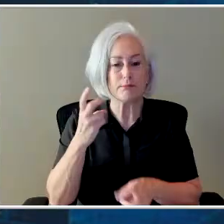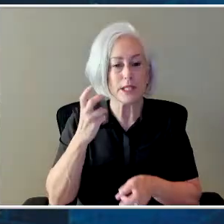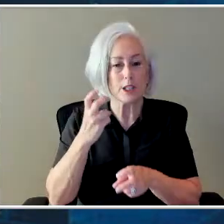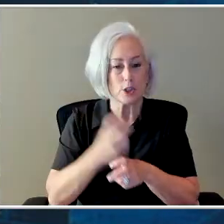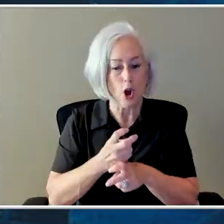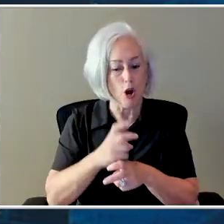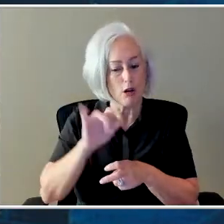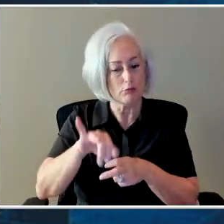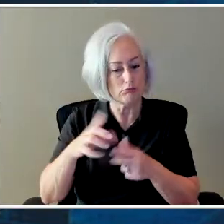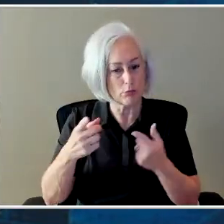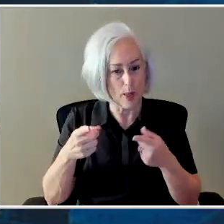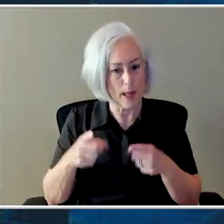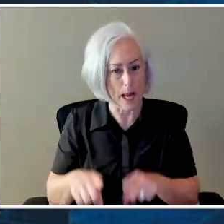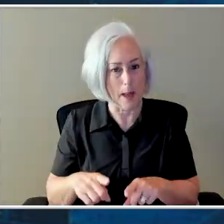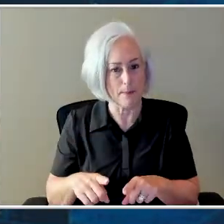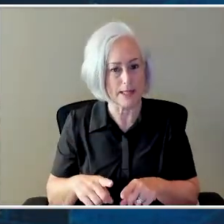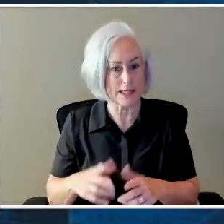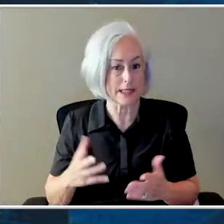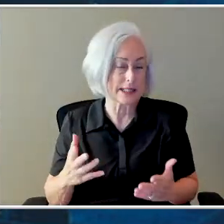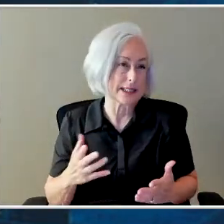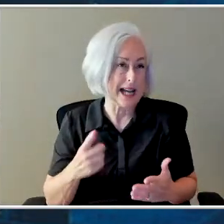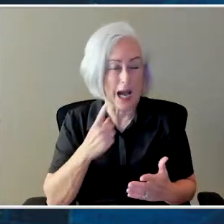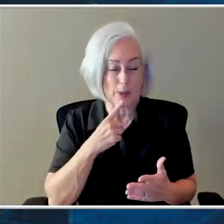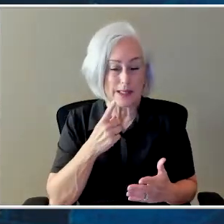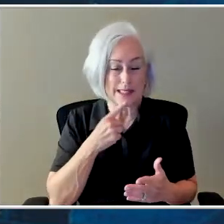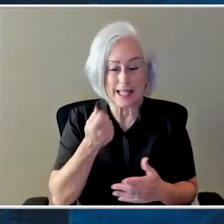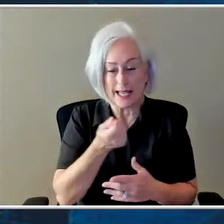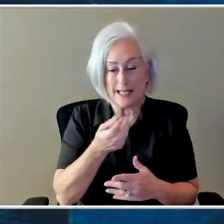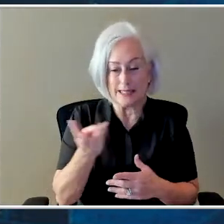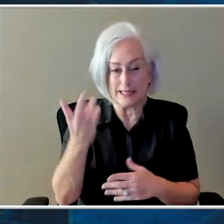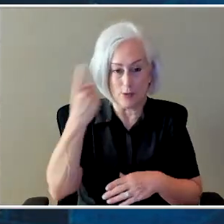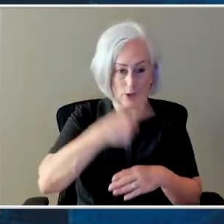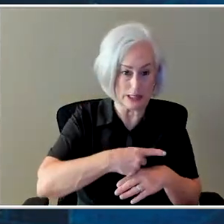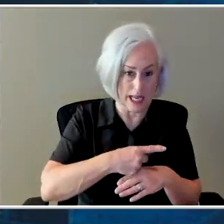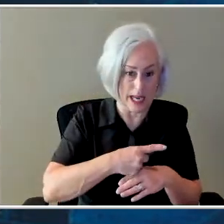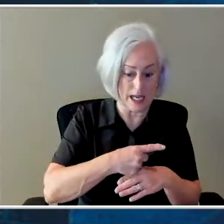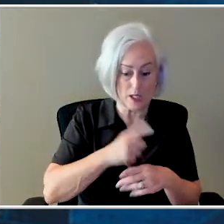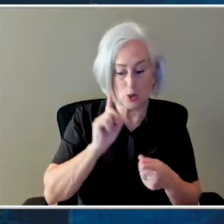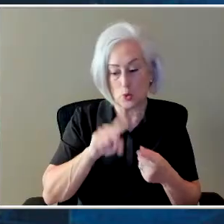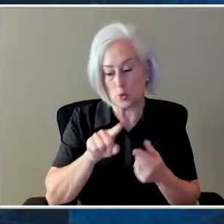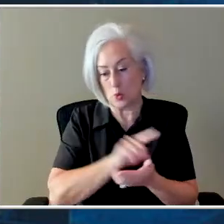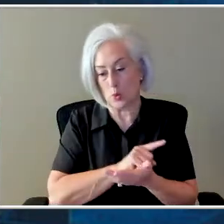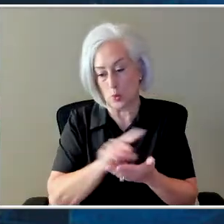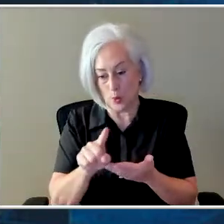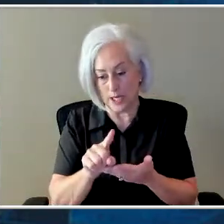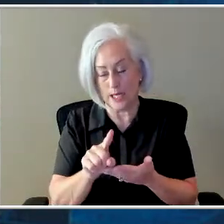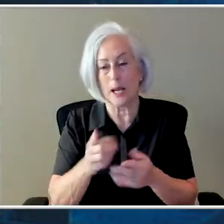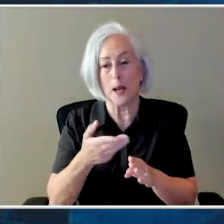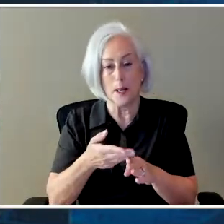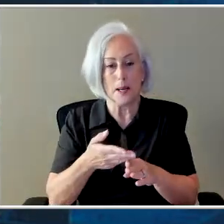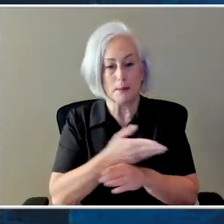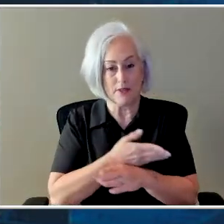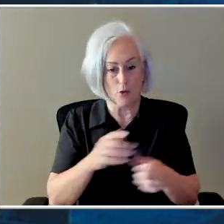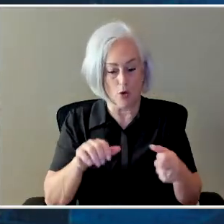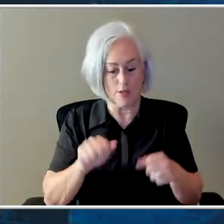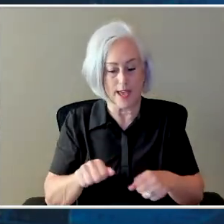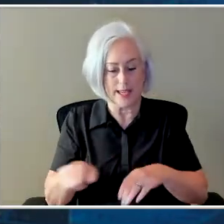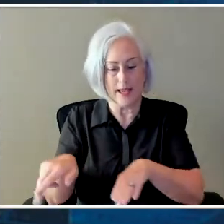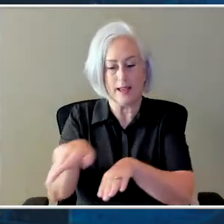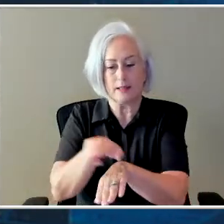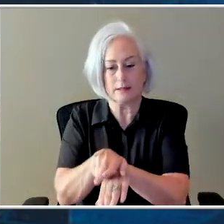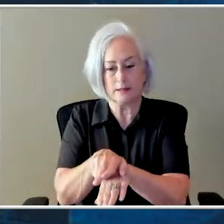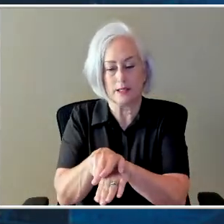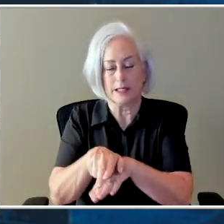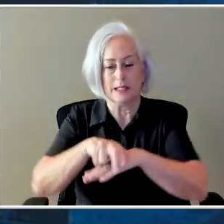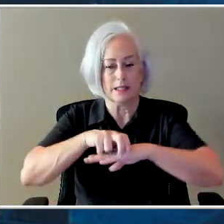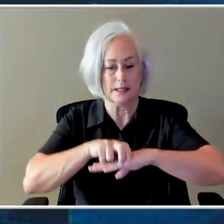I mean, I could probably take at least a couple of days to a week plus till they're like, sitting up good and just in the bed, like, and they're in a chair, and then